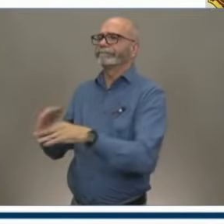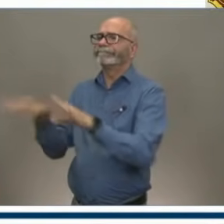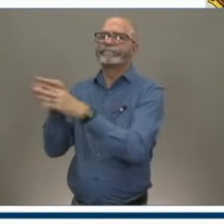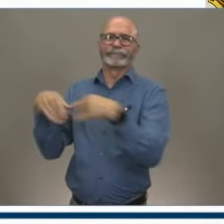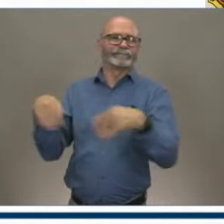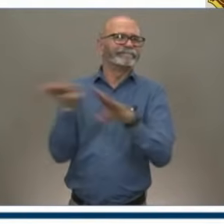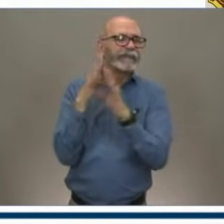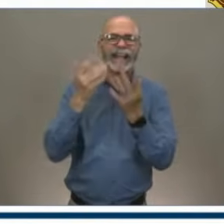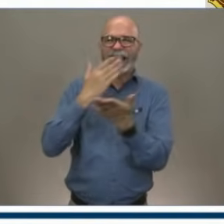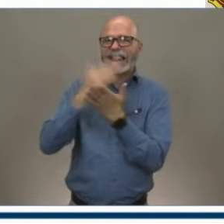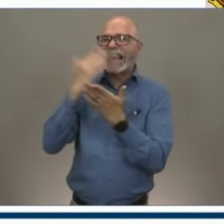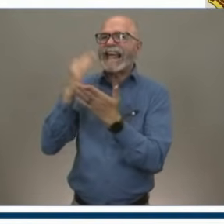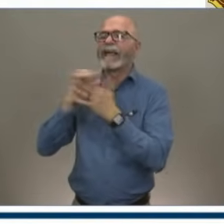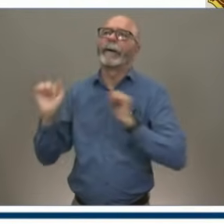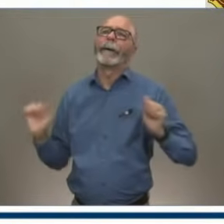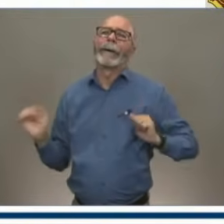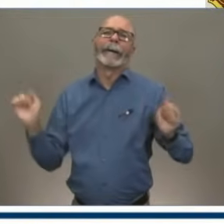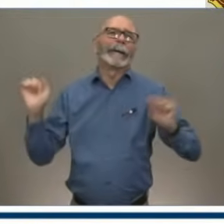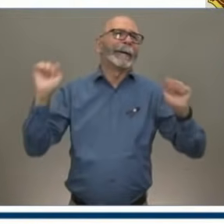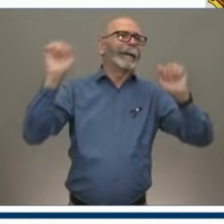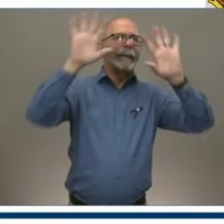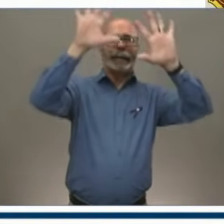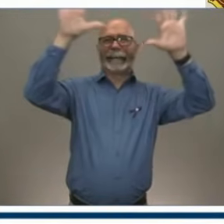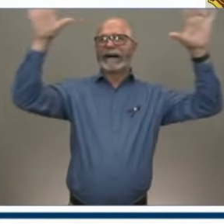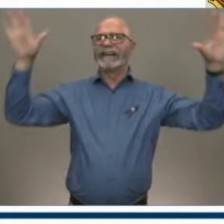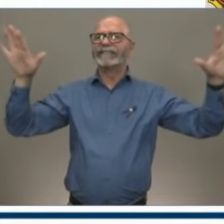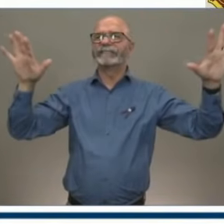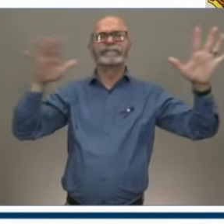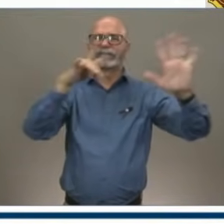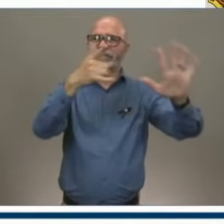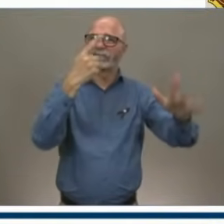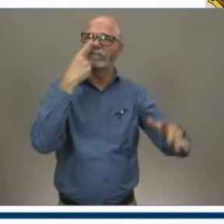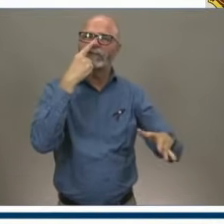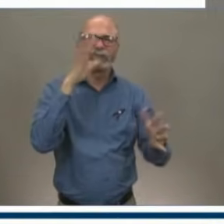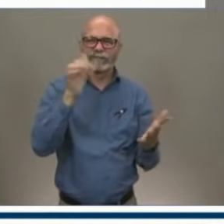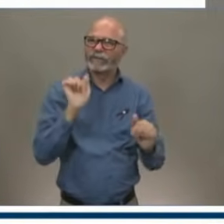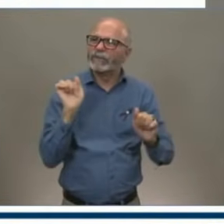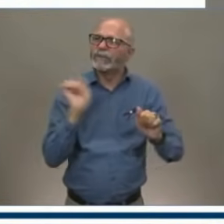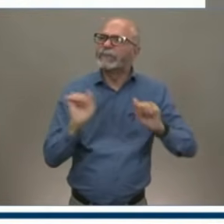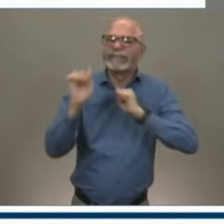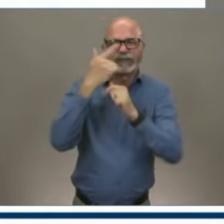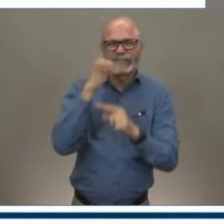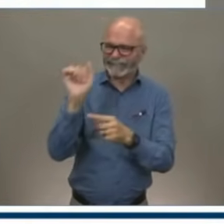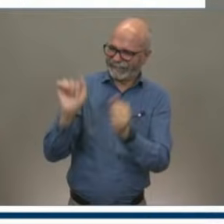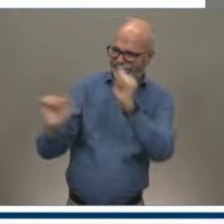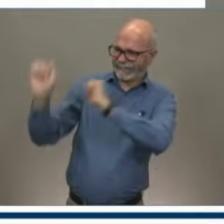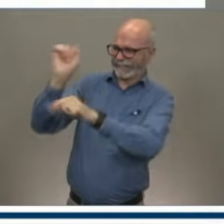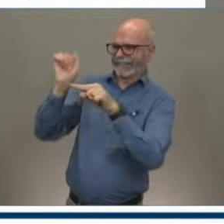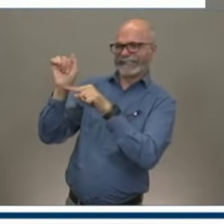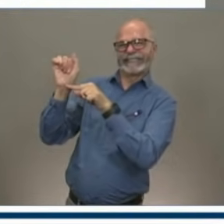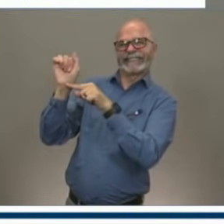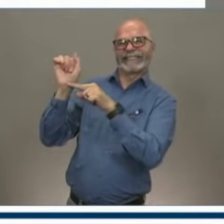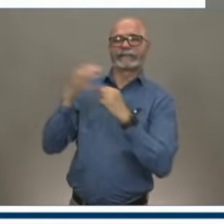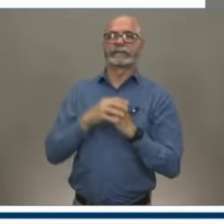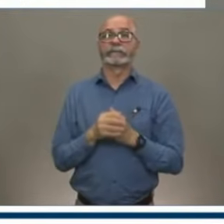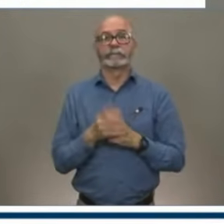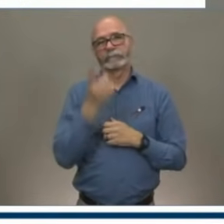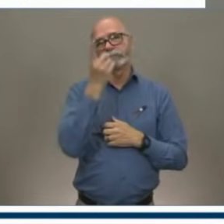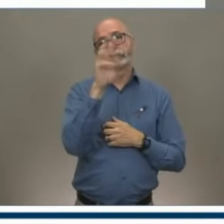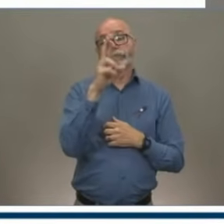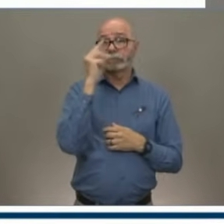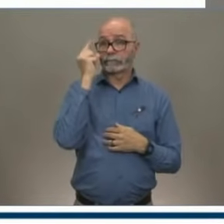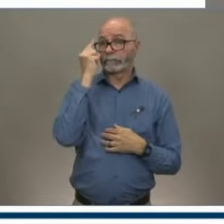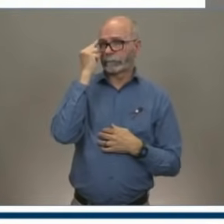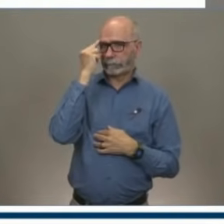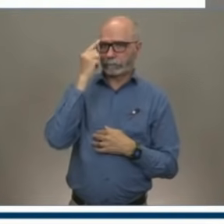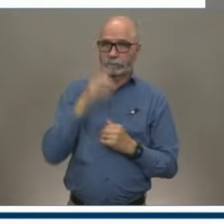what those deep cleaning standards are? It's just really making sure that the current standards